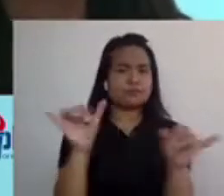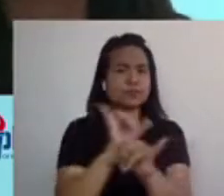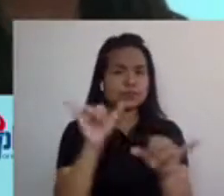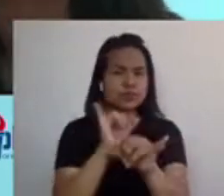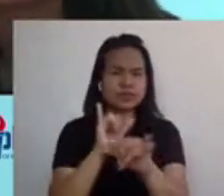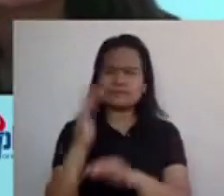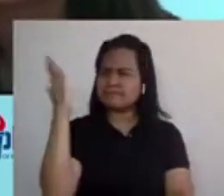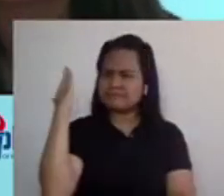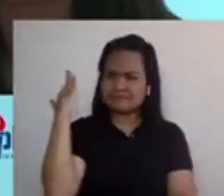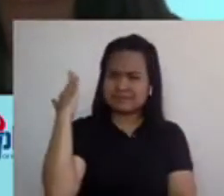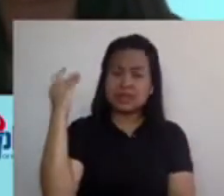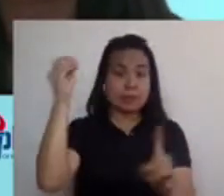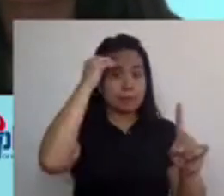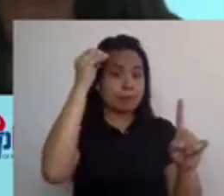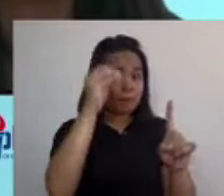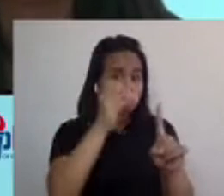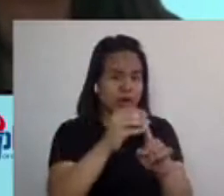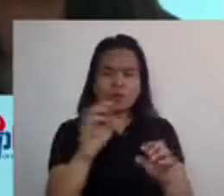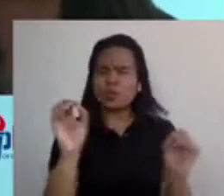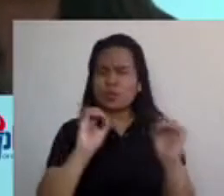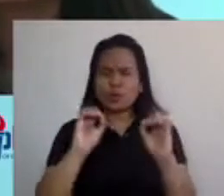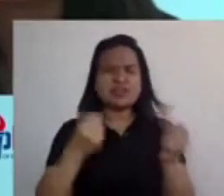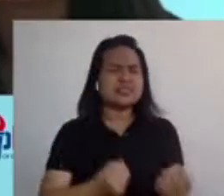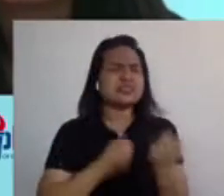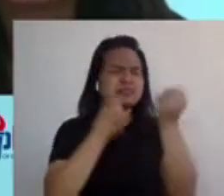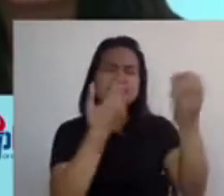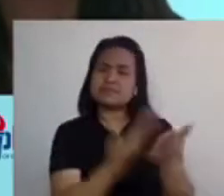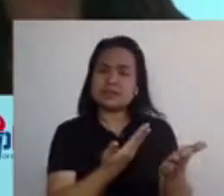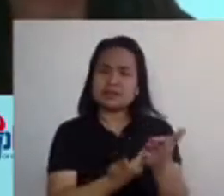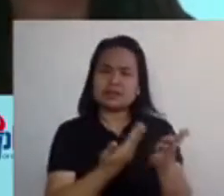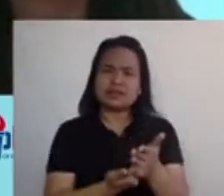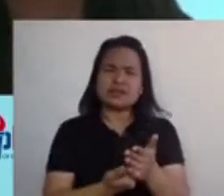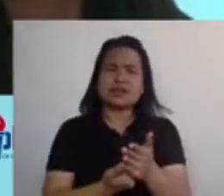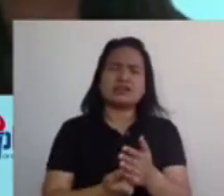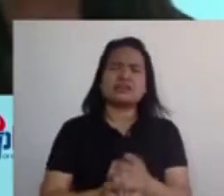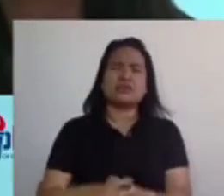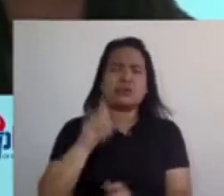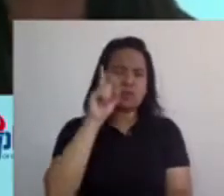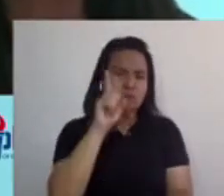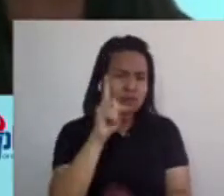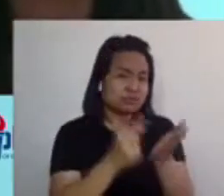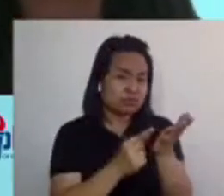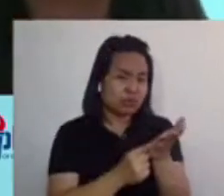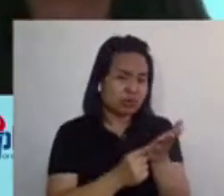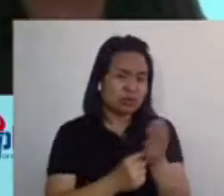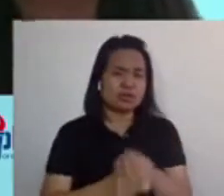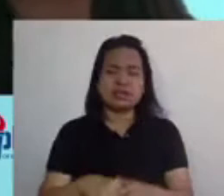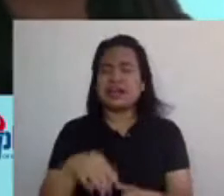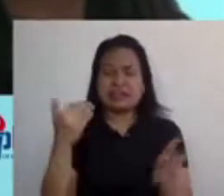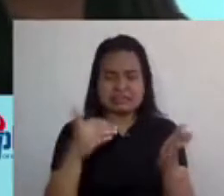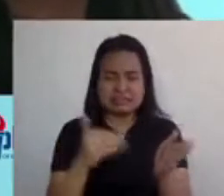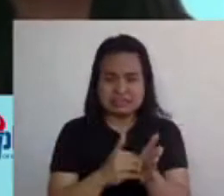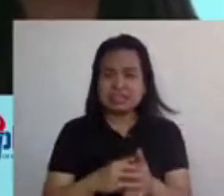objective, non-submission of any of these MOVs will equate to a 1. And you are not required to submit